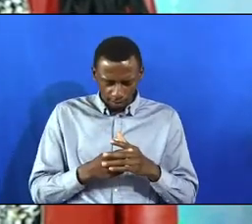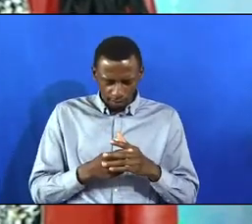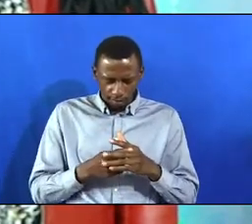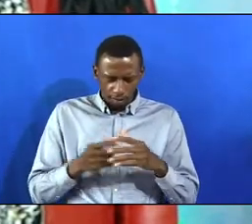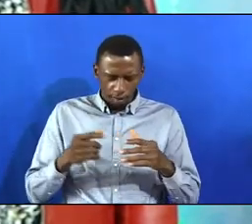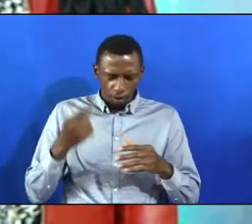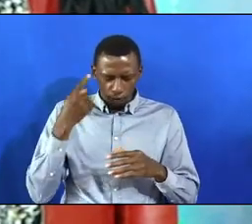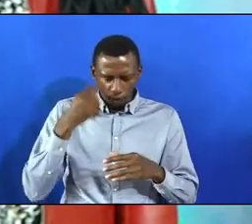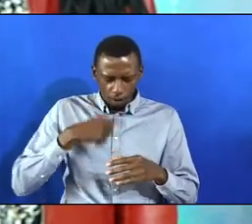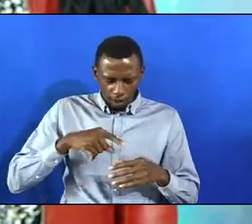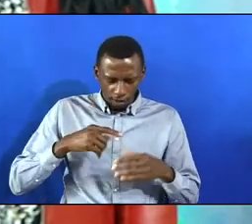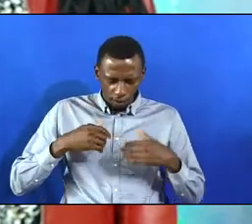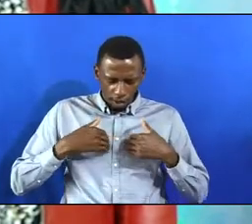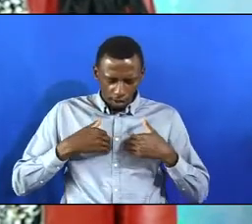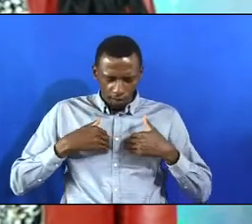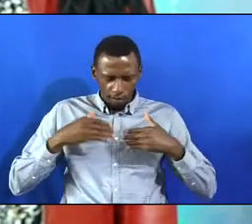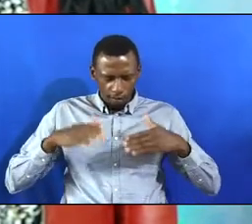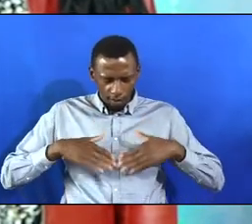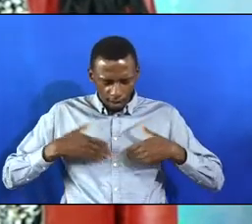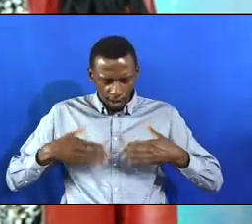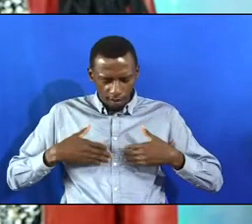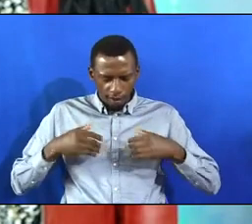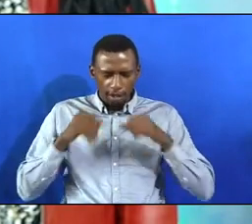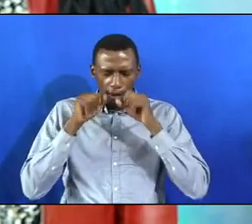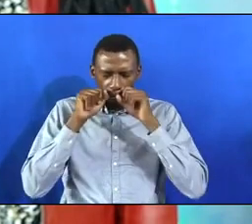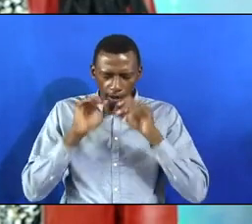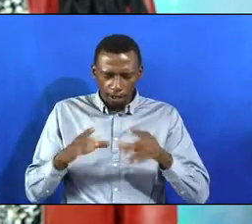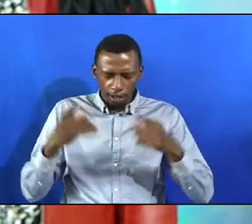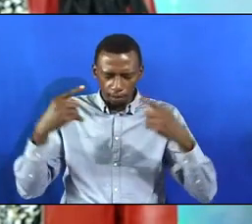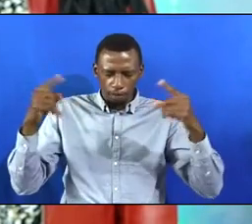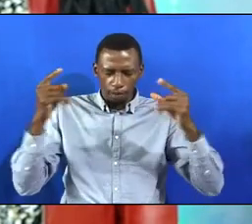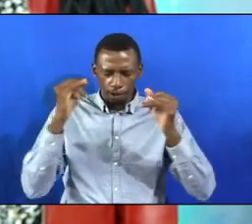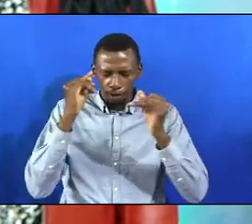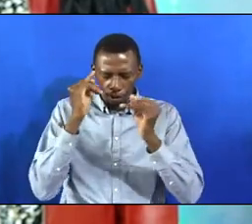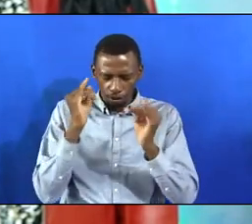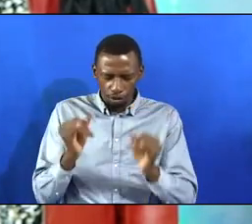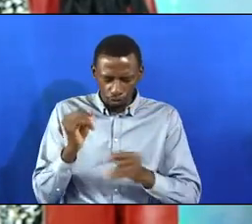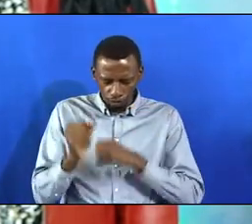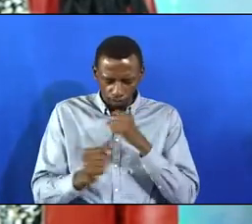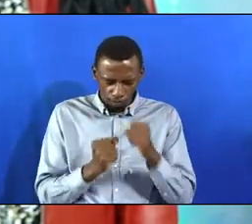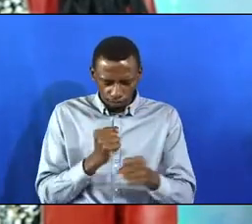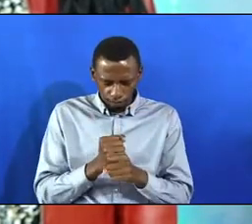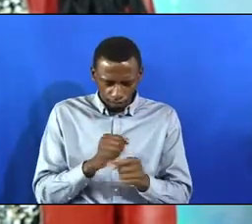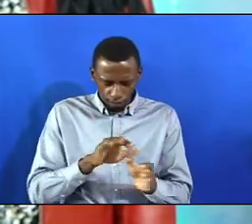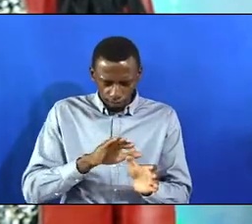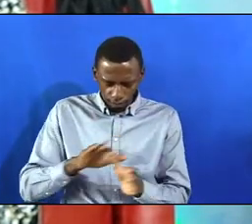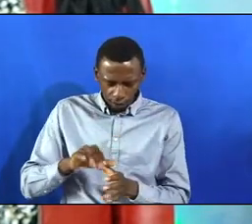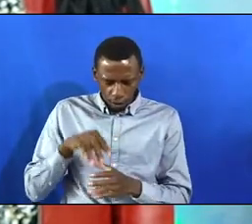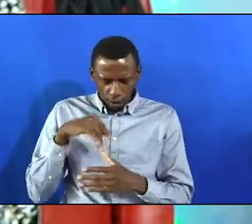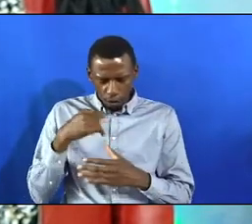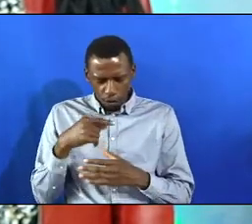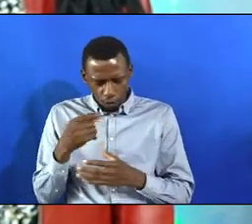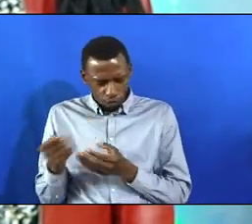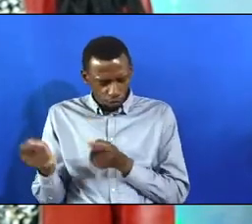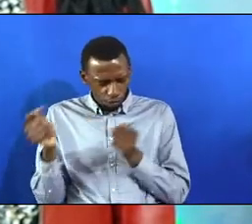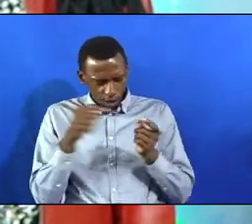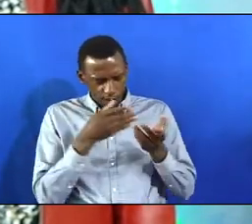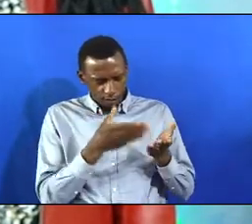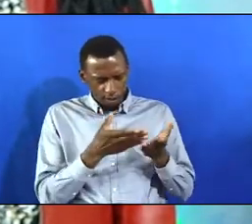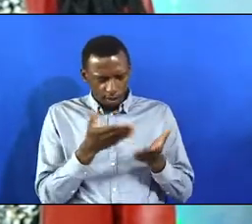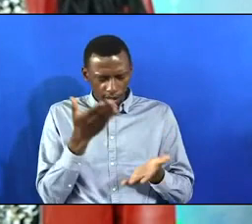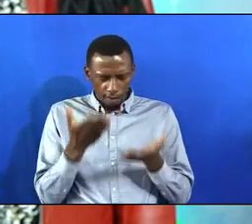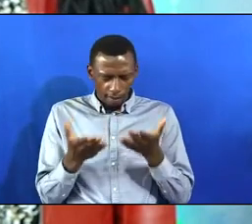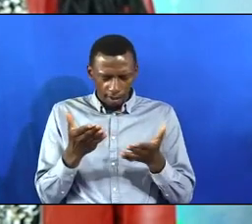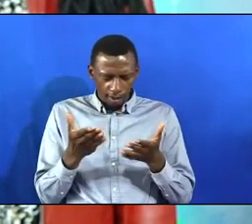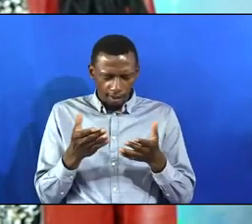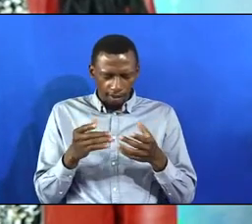happy, blessed, prosperous year. These that have come up front, Lord, break the chains of wickedness,